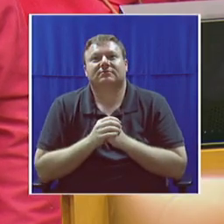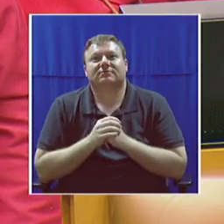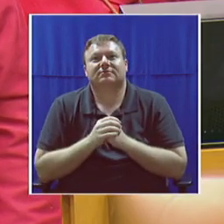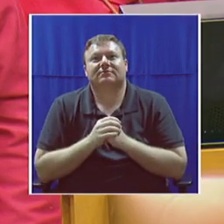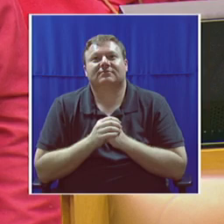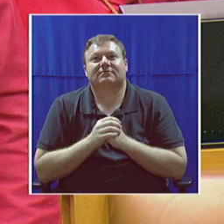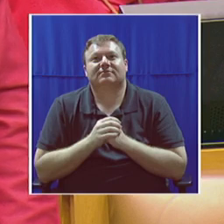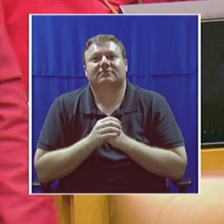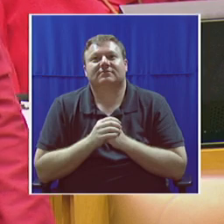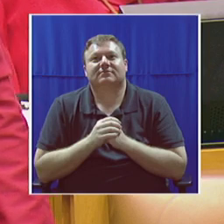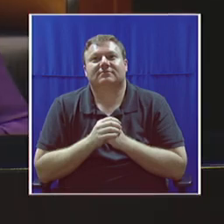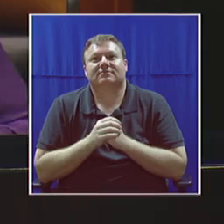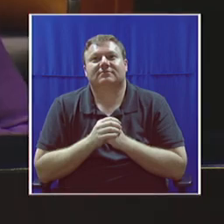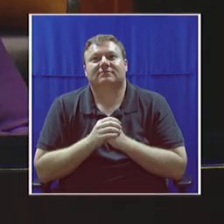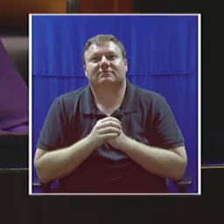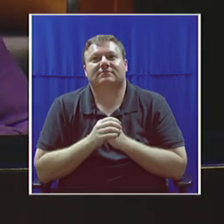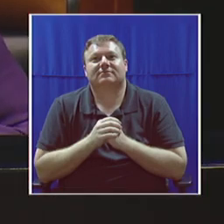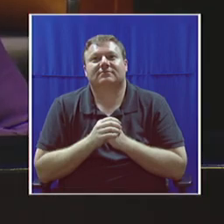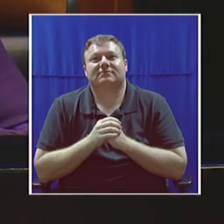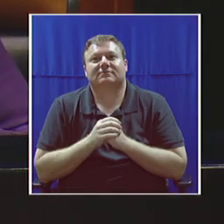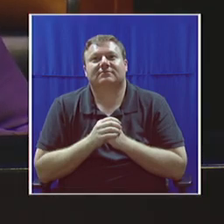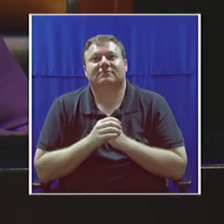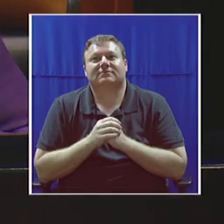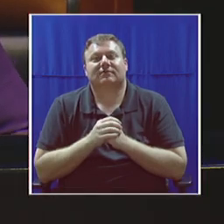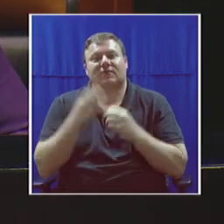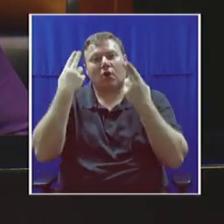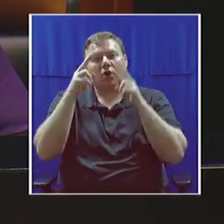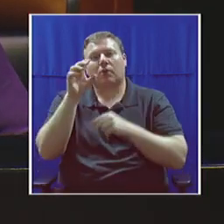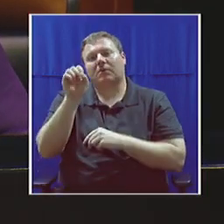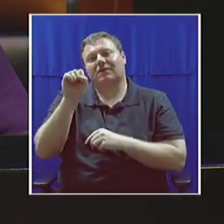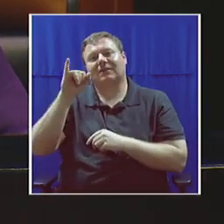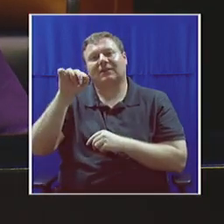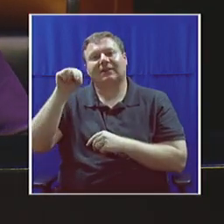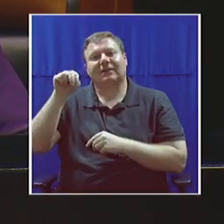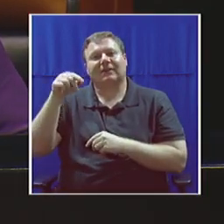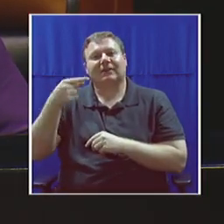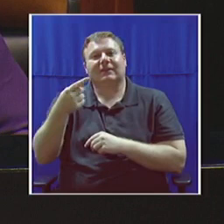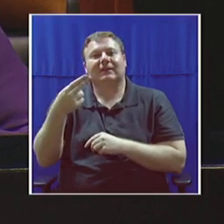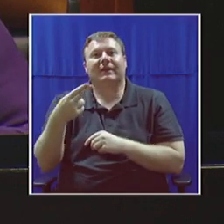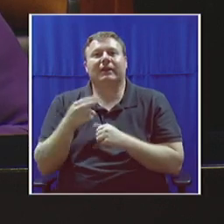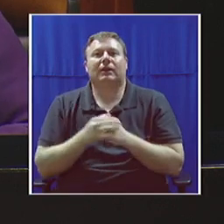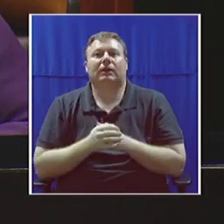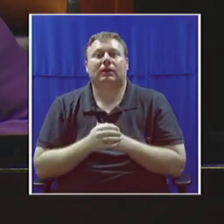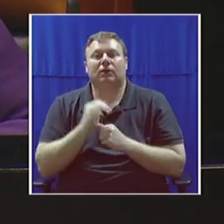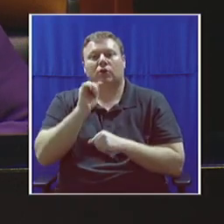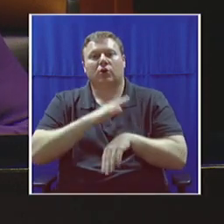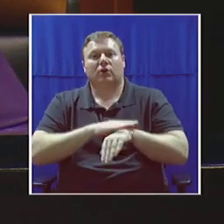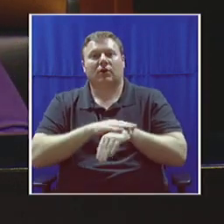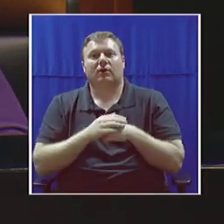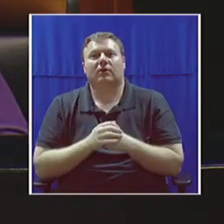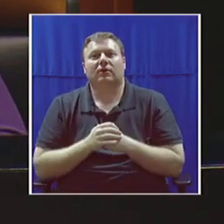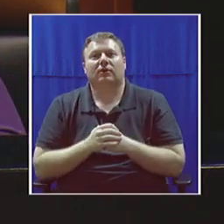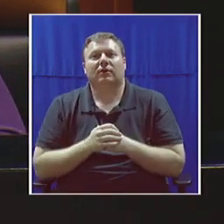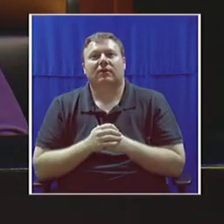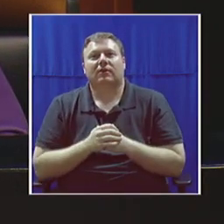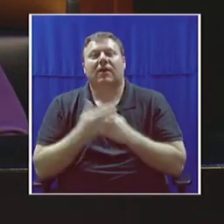off uh honorable sing it's your time now thank you my earphones are